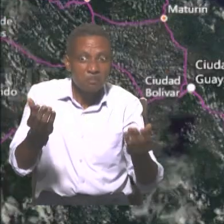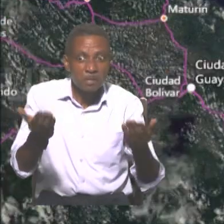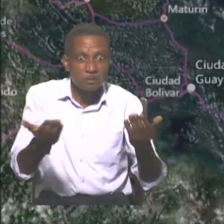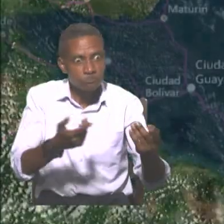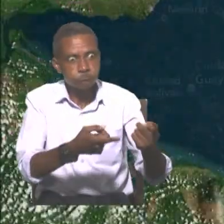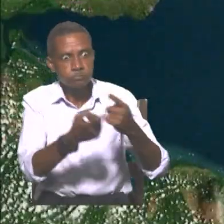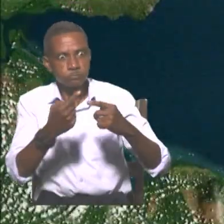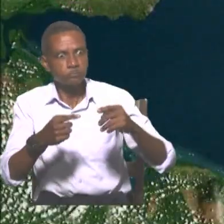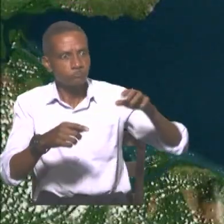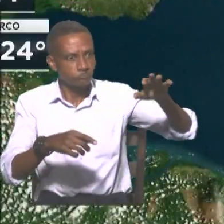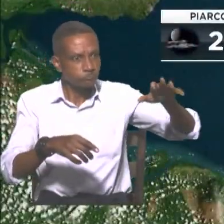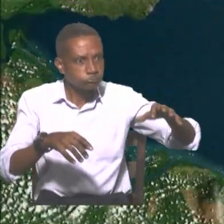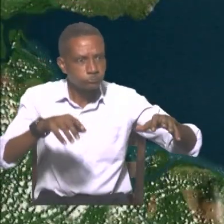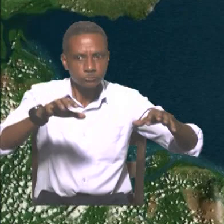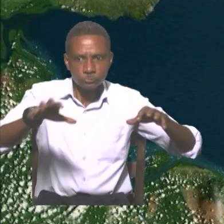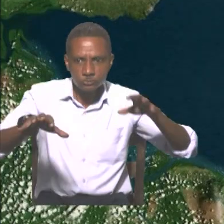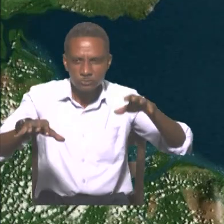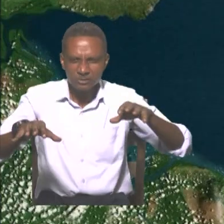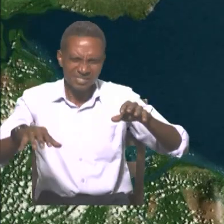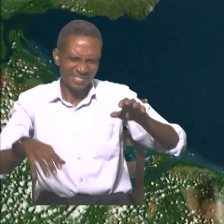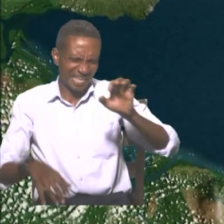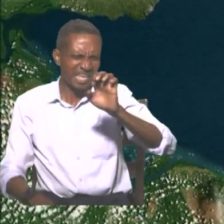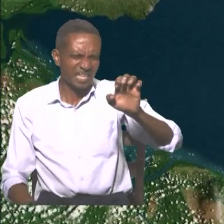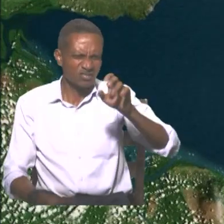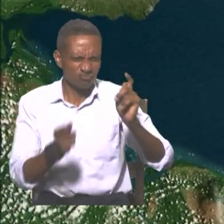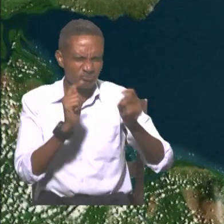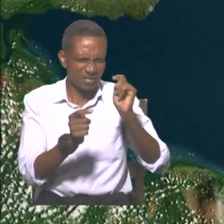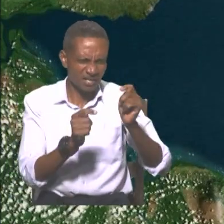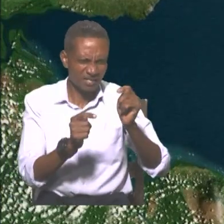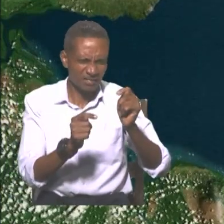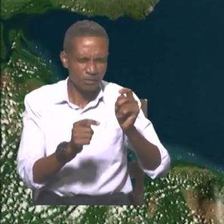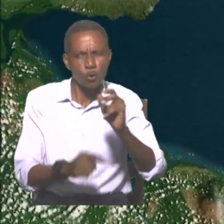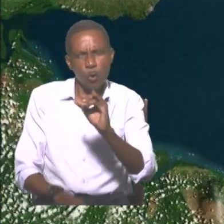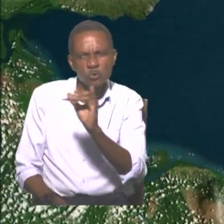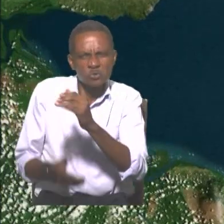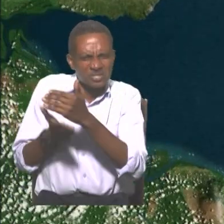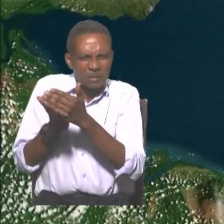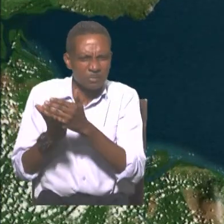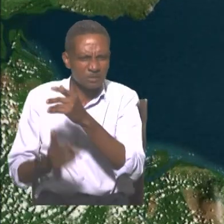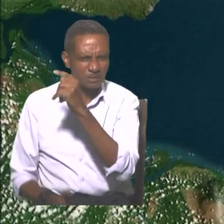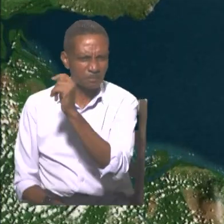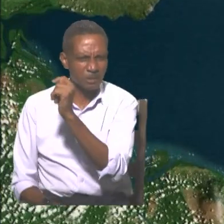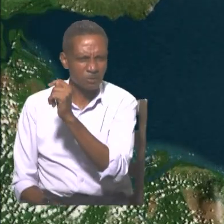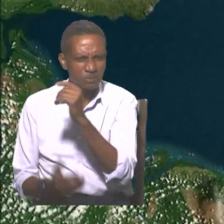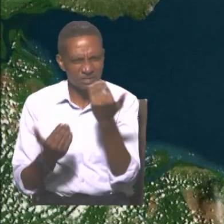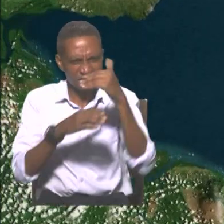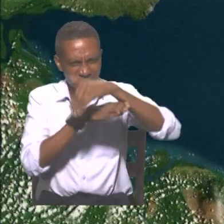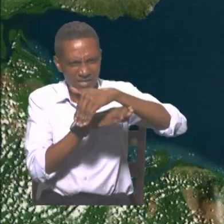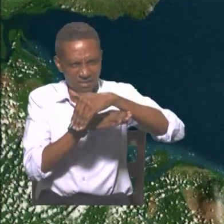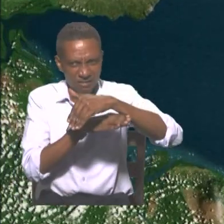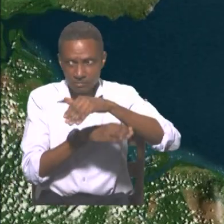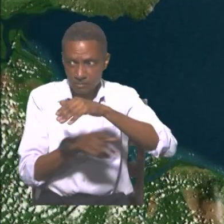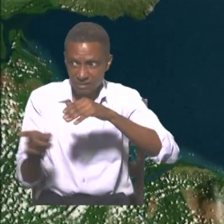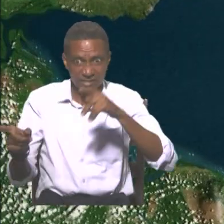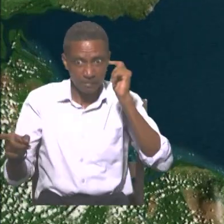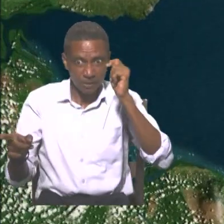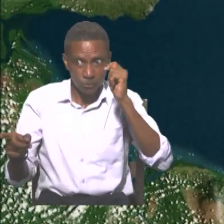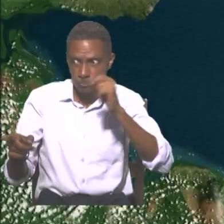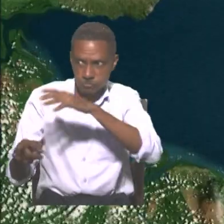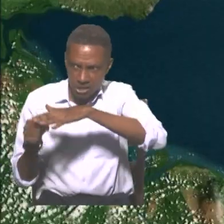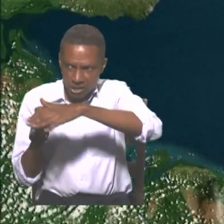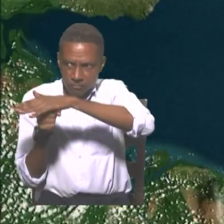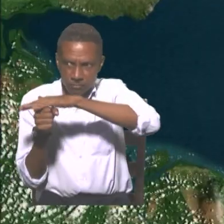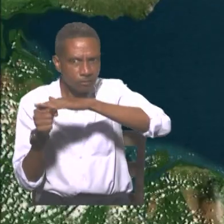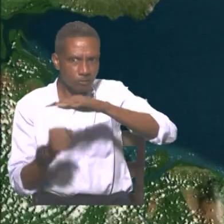two over eastern Trinidad and parts of Tobago tonight, particularly around Crown Point for those of you in Tobago for